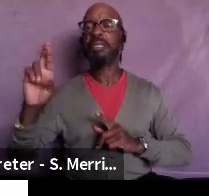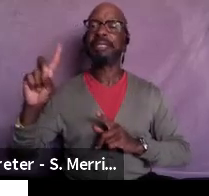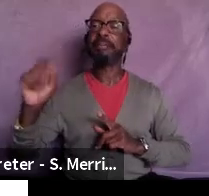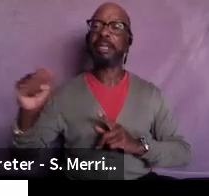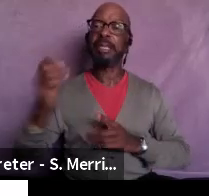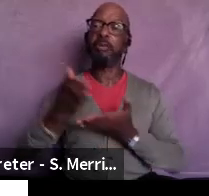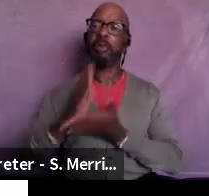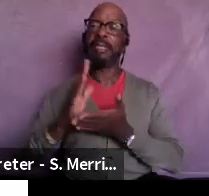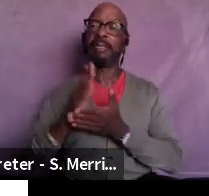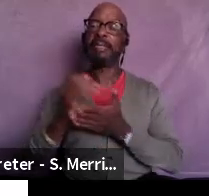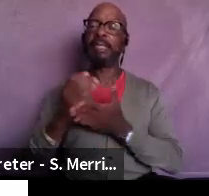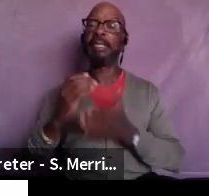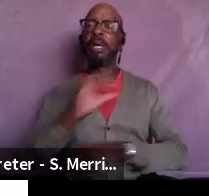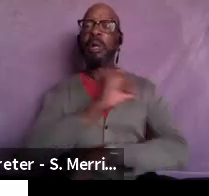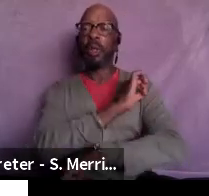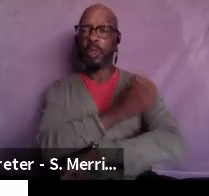authorities in more detail.